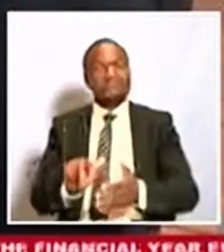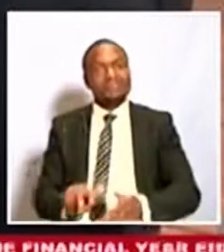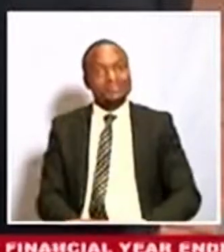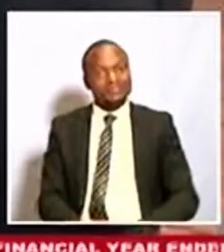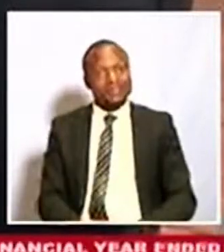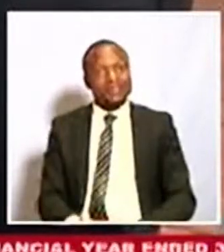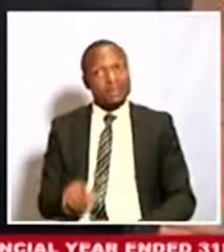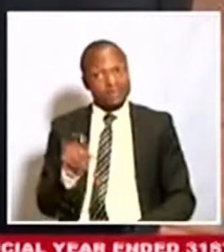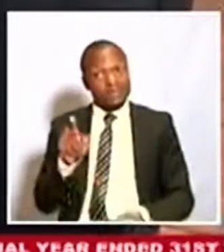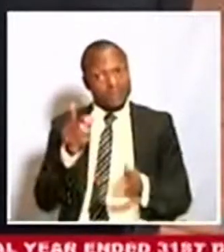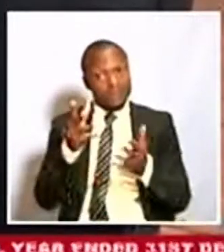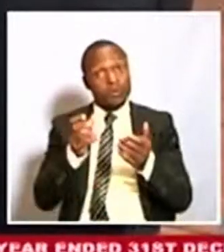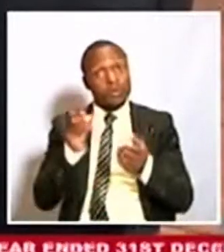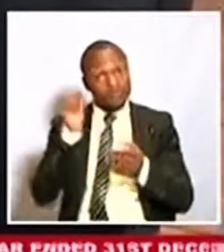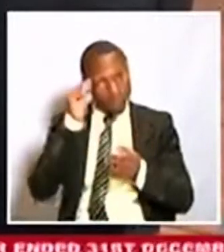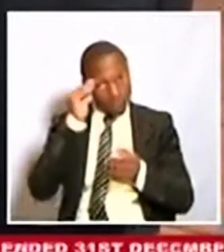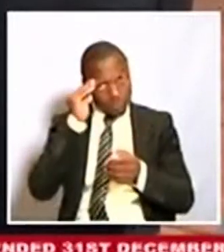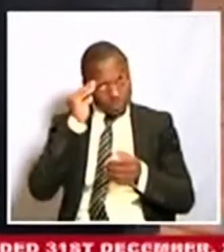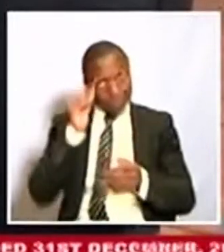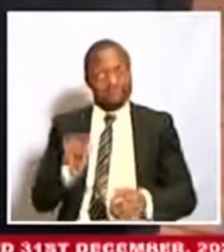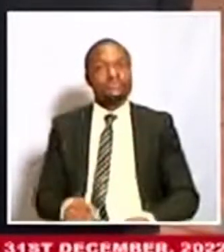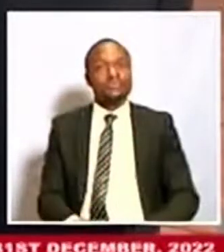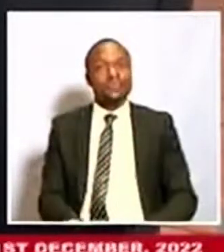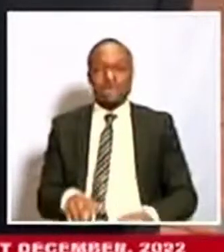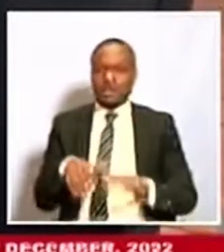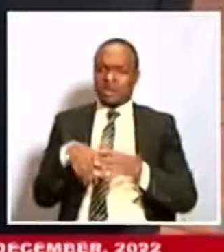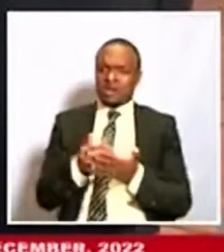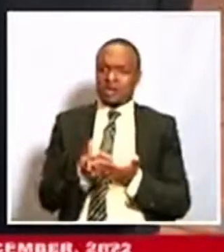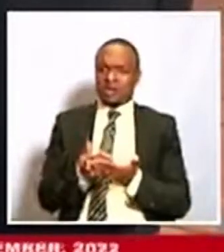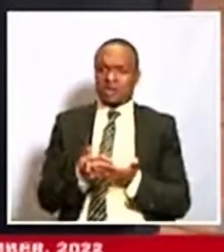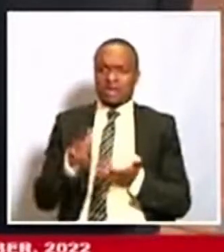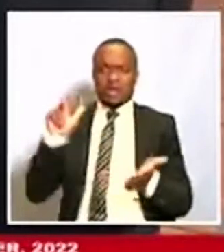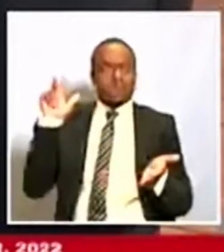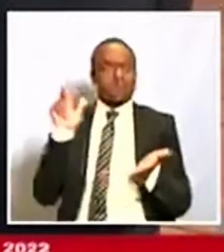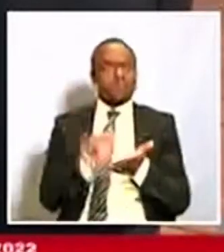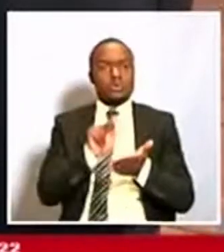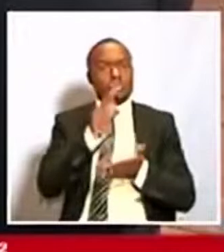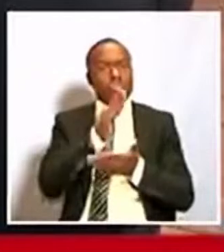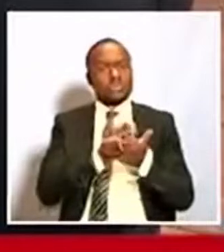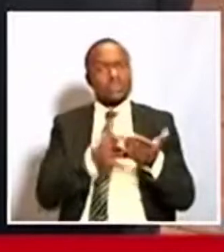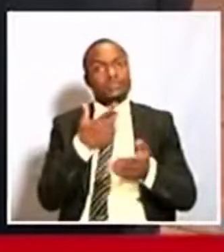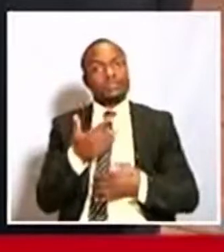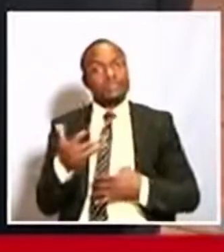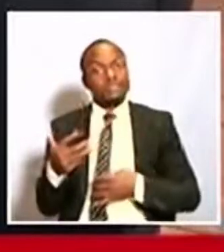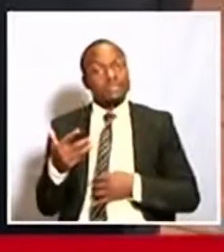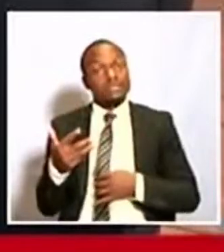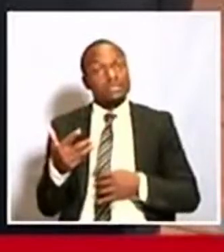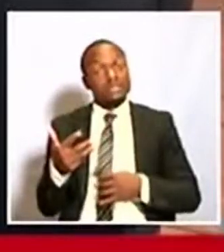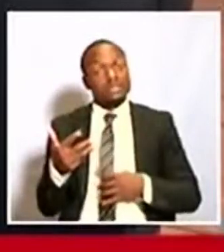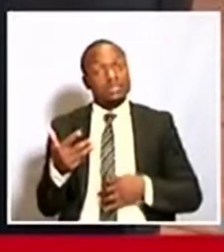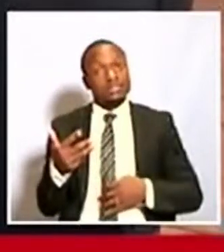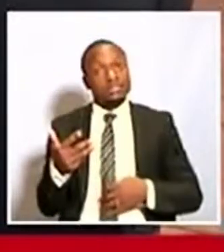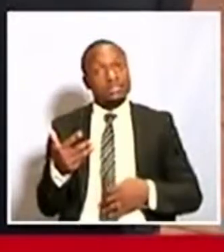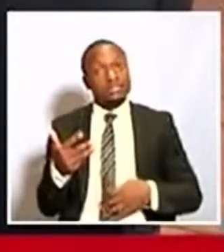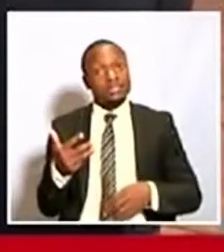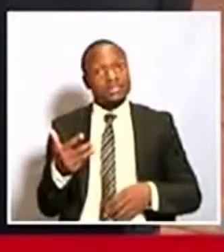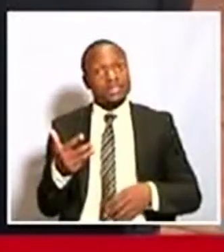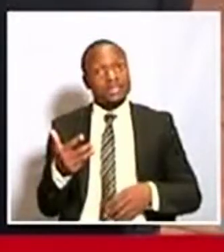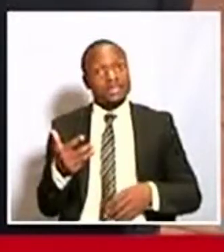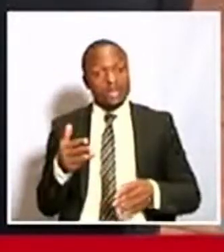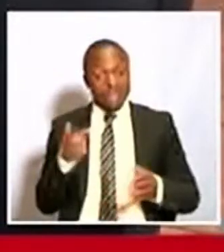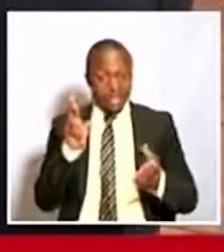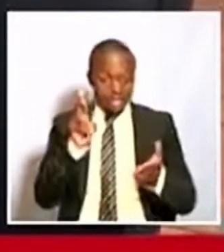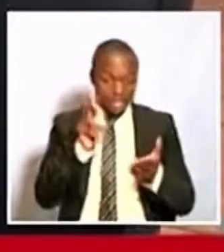So I would want to find out how can they approve something that the requirement for